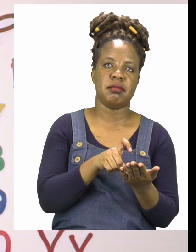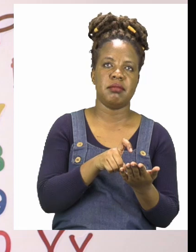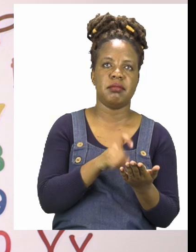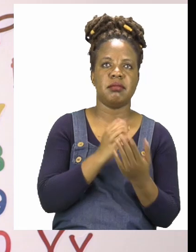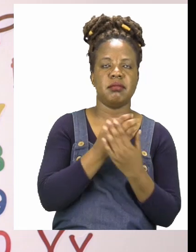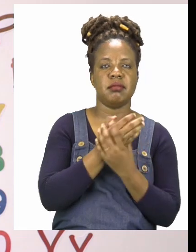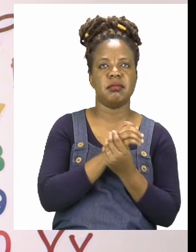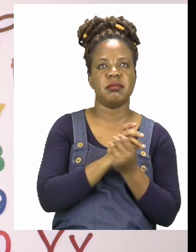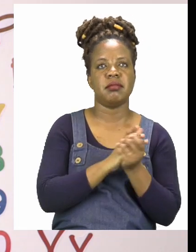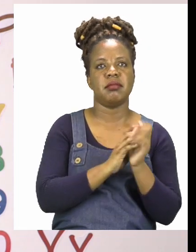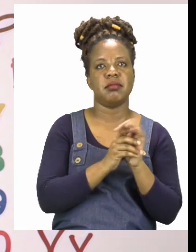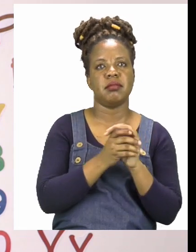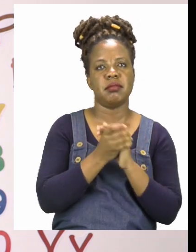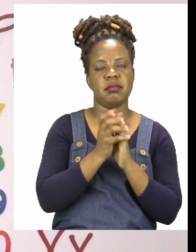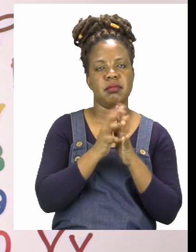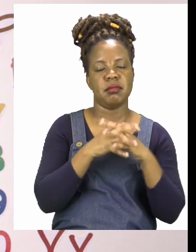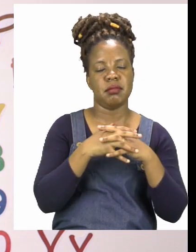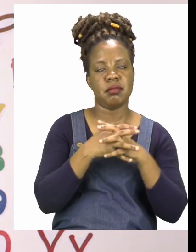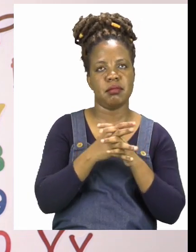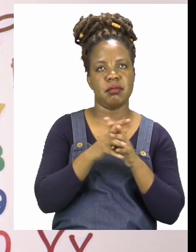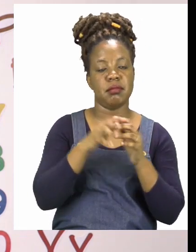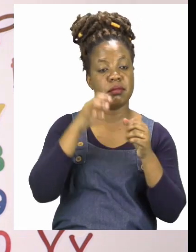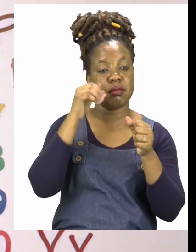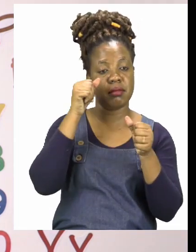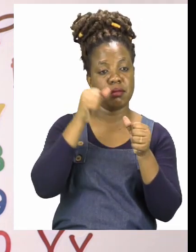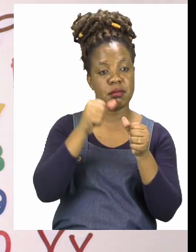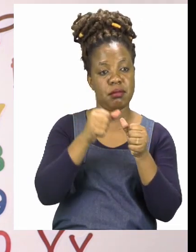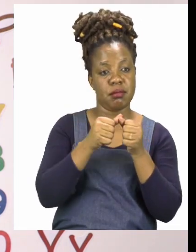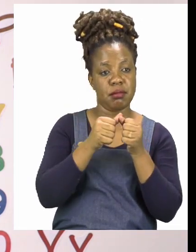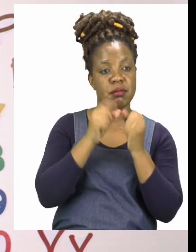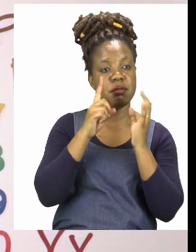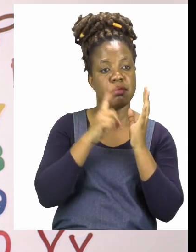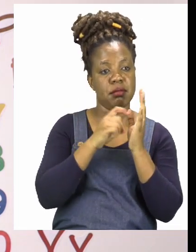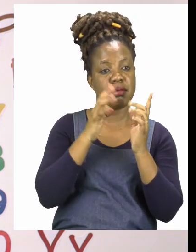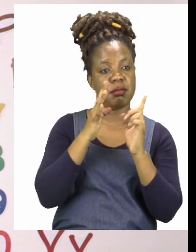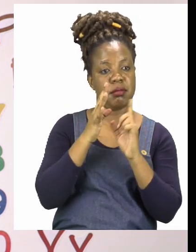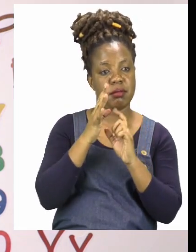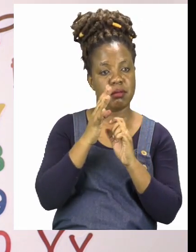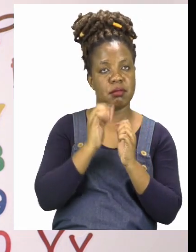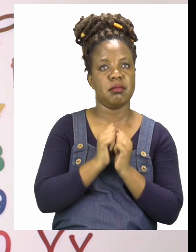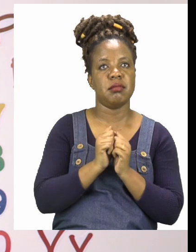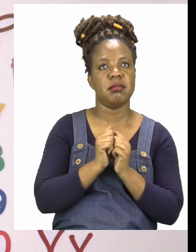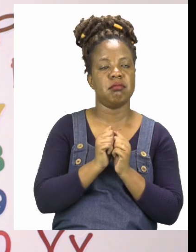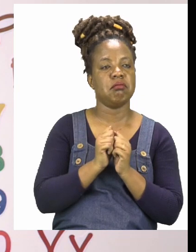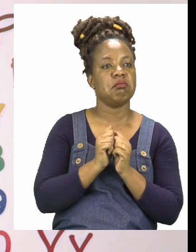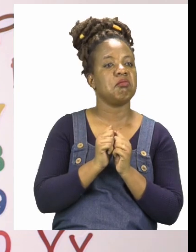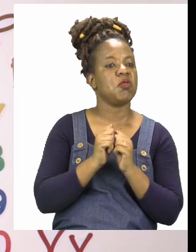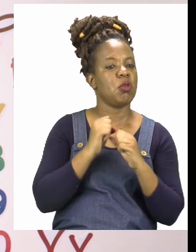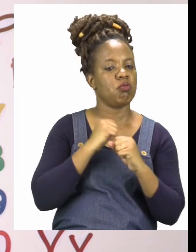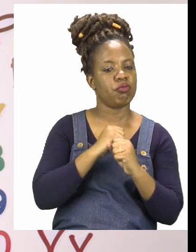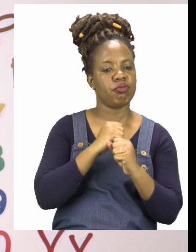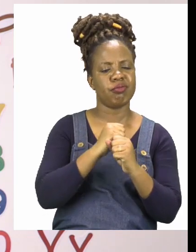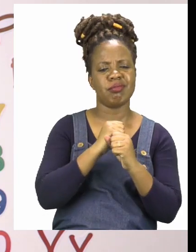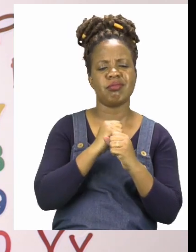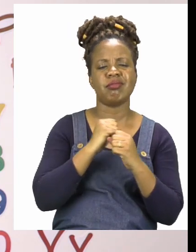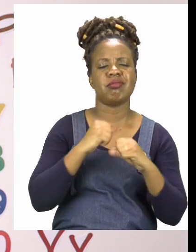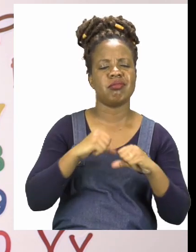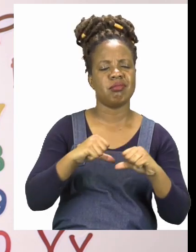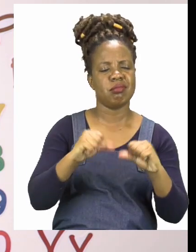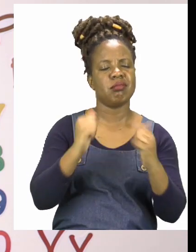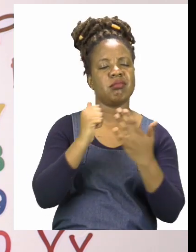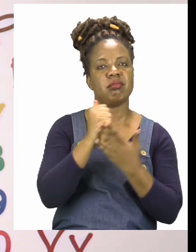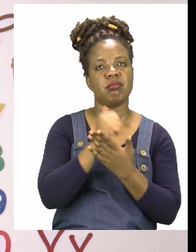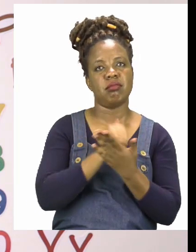Remember, when we are sanitizing, we are trying to maintain our good hygiene. So sanitize